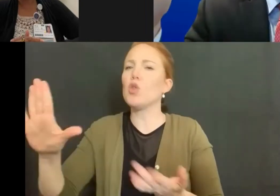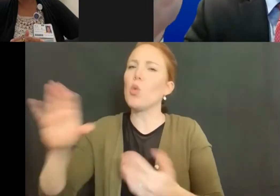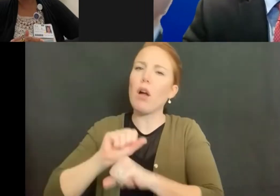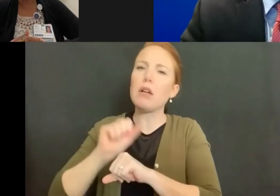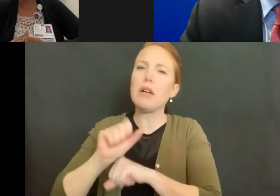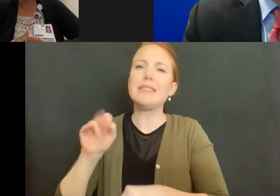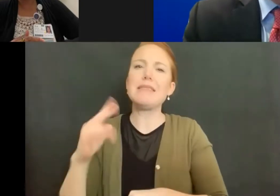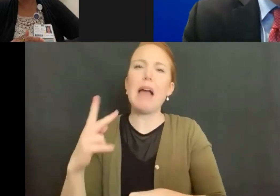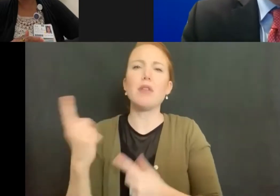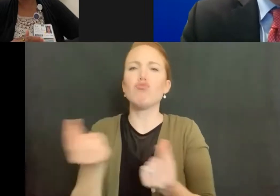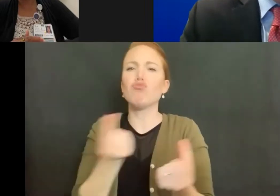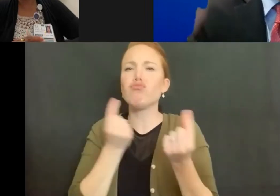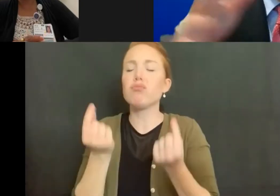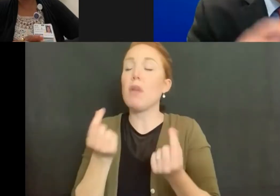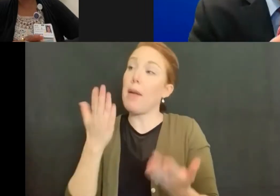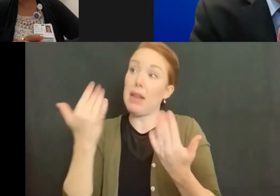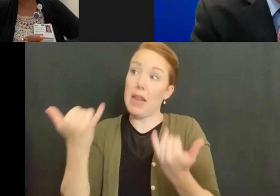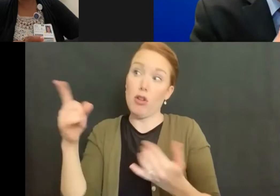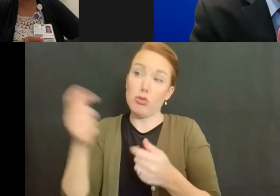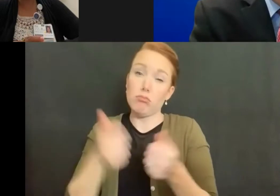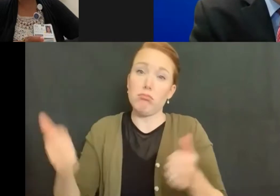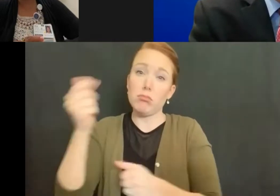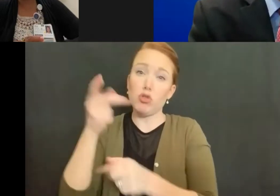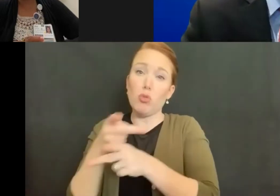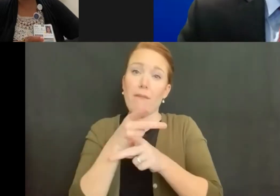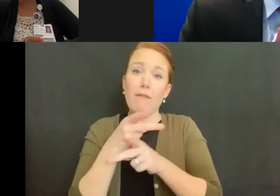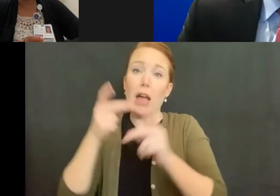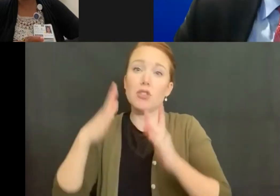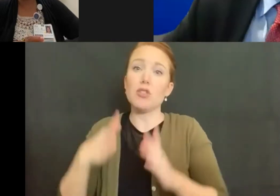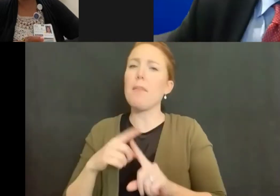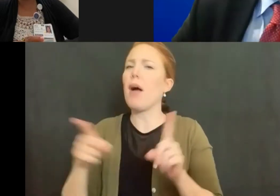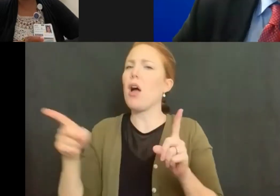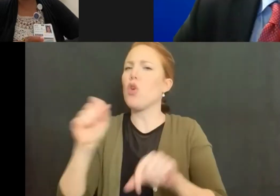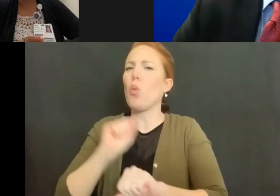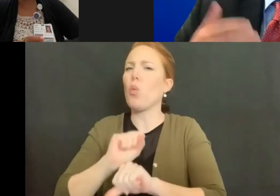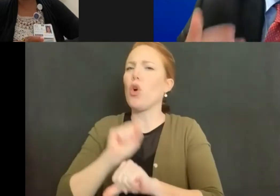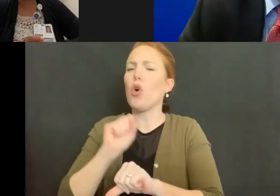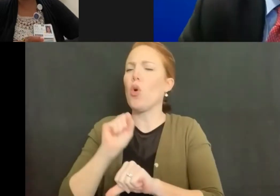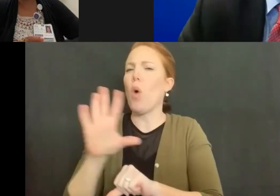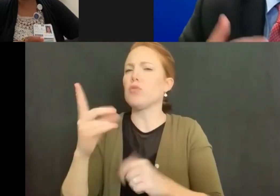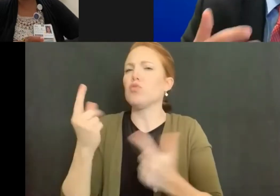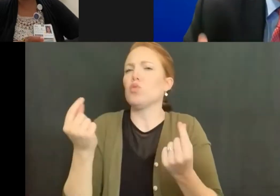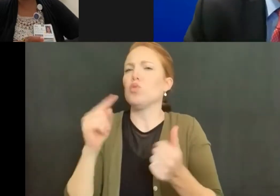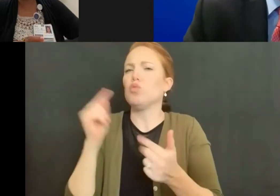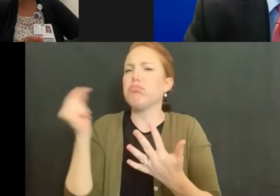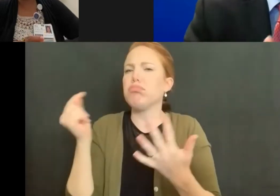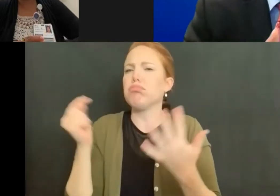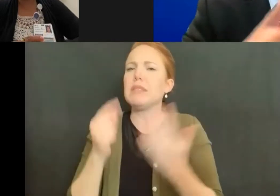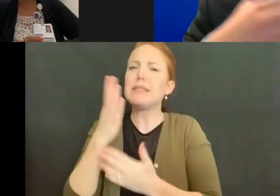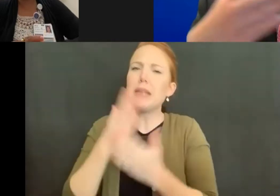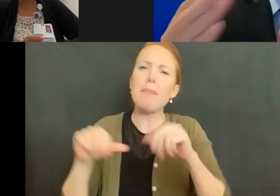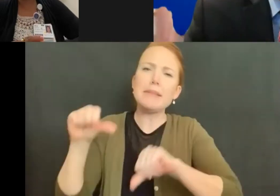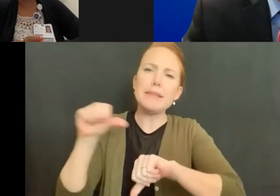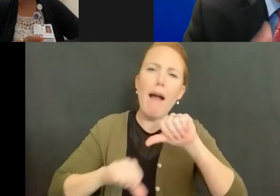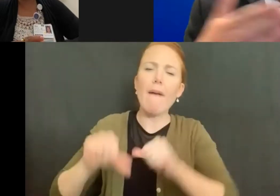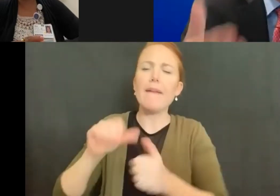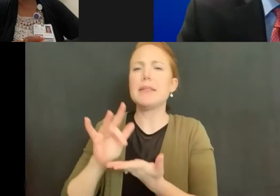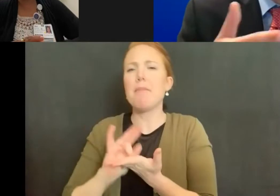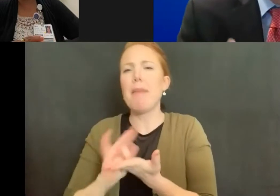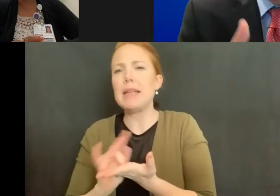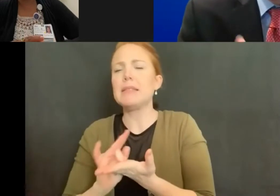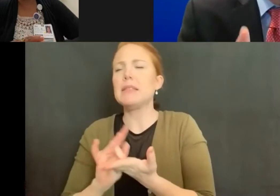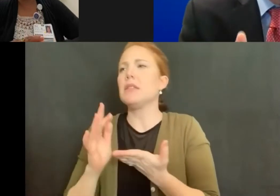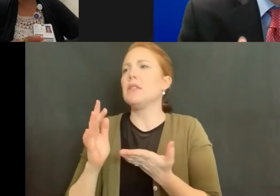more supervisory, but if you're doing the work as well, what is some of the science, the medicine,